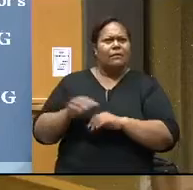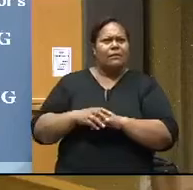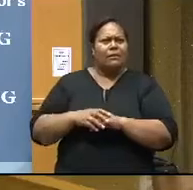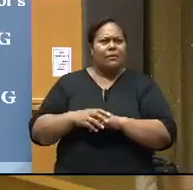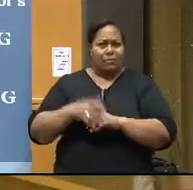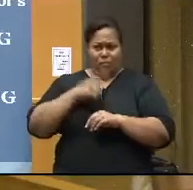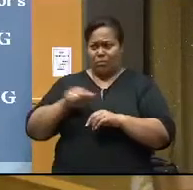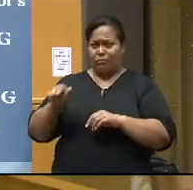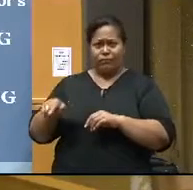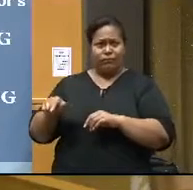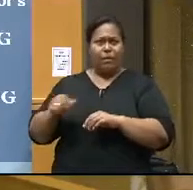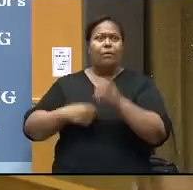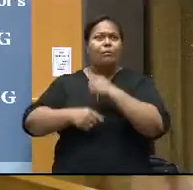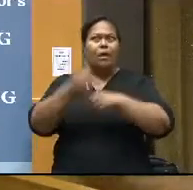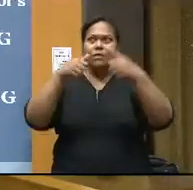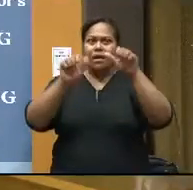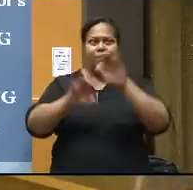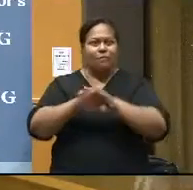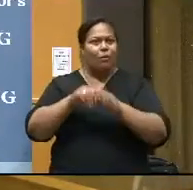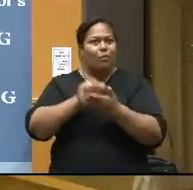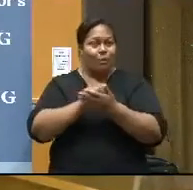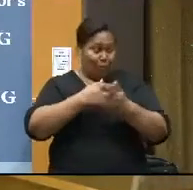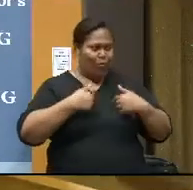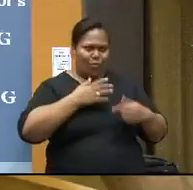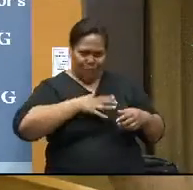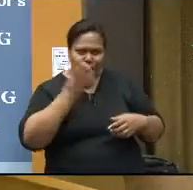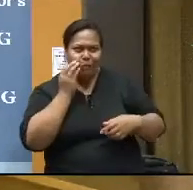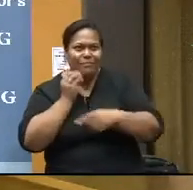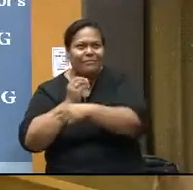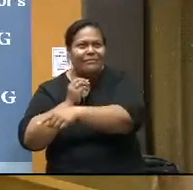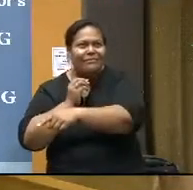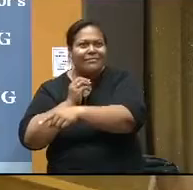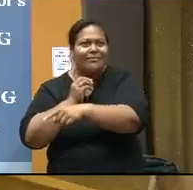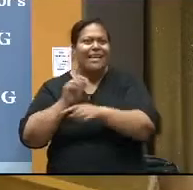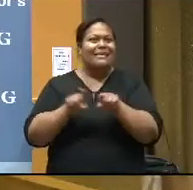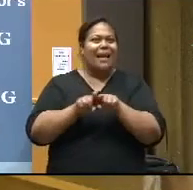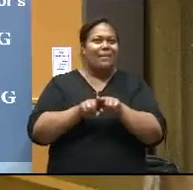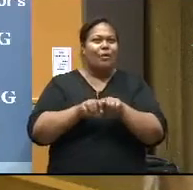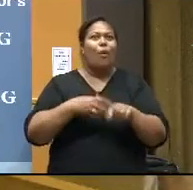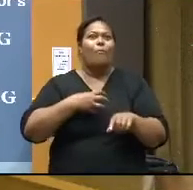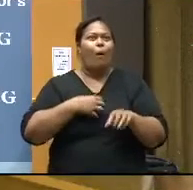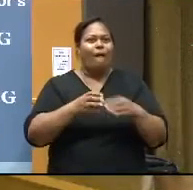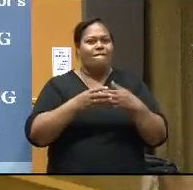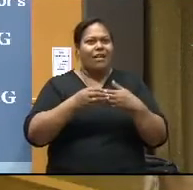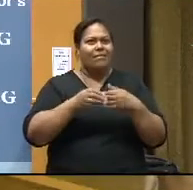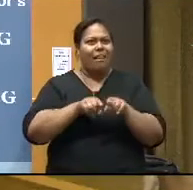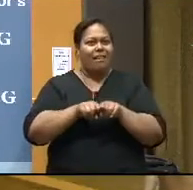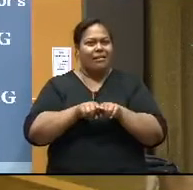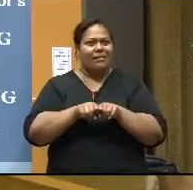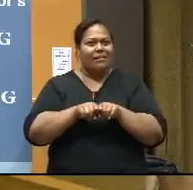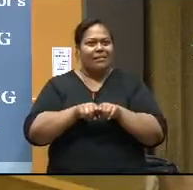became really very, very successful in what we wanted to do, which was more flexible learning in a